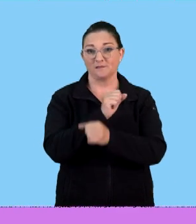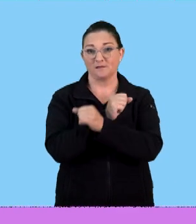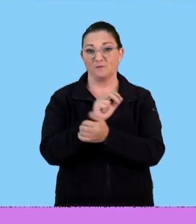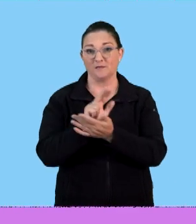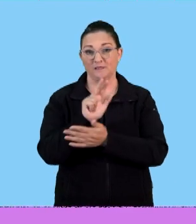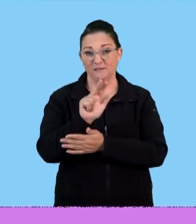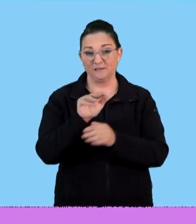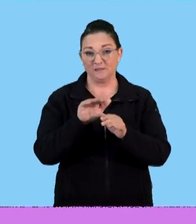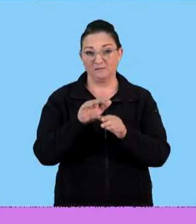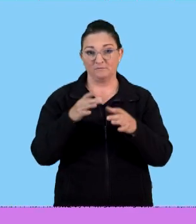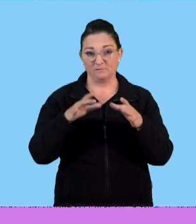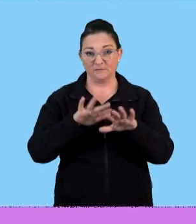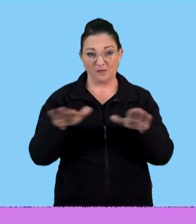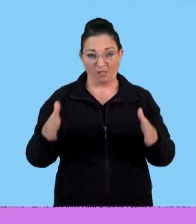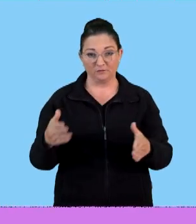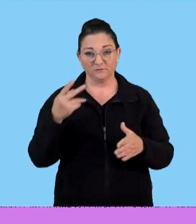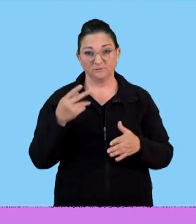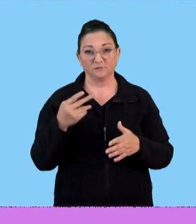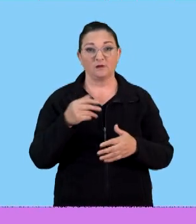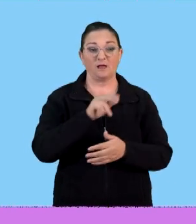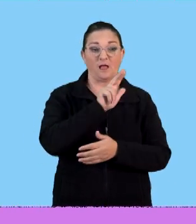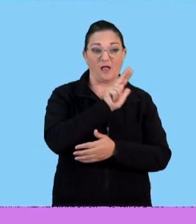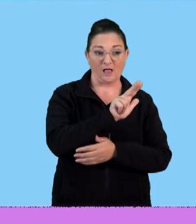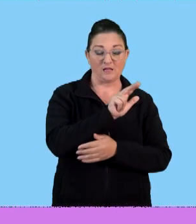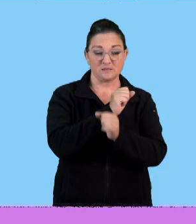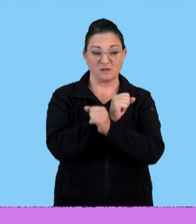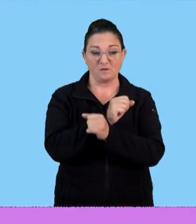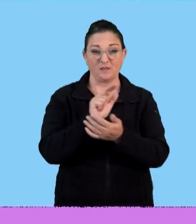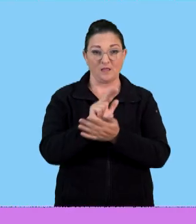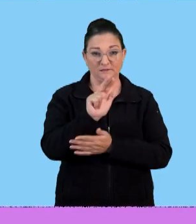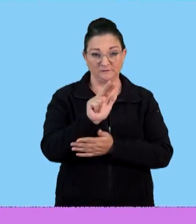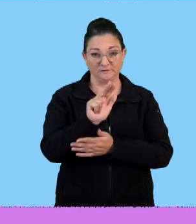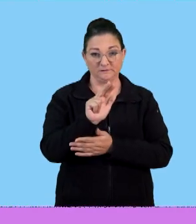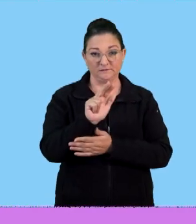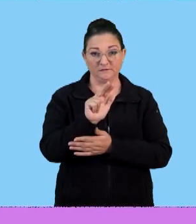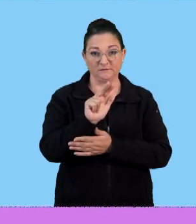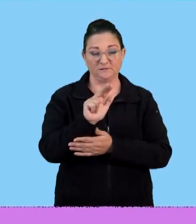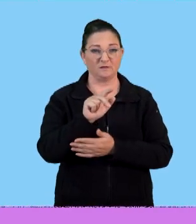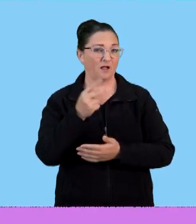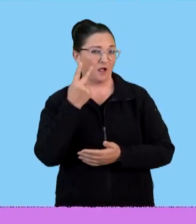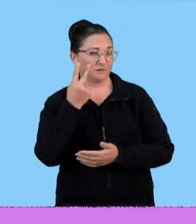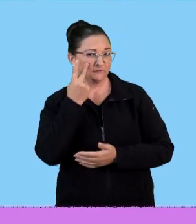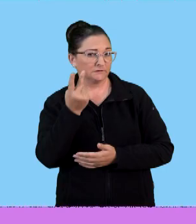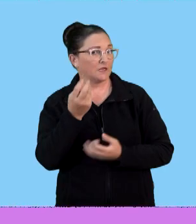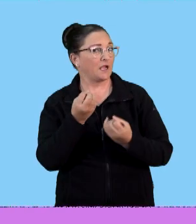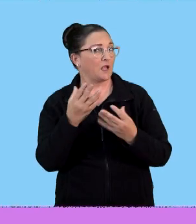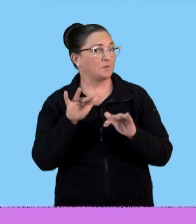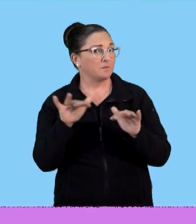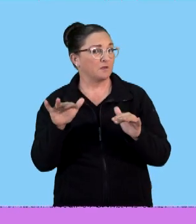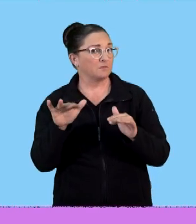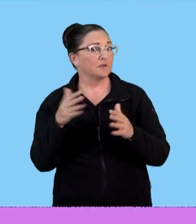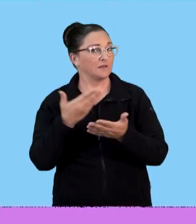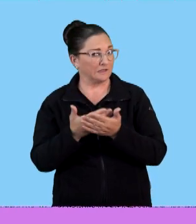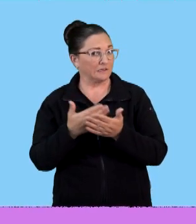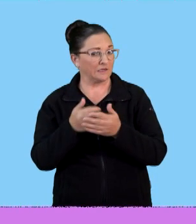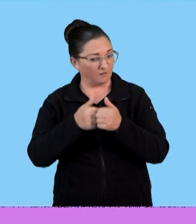18 available tables, right? So let's say 8 multiplied by 18. I'm doing this to see how many people